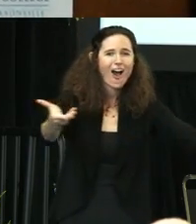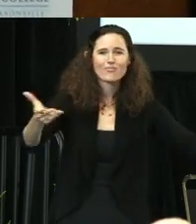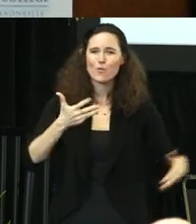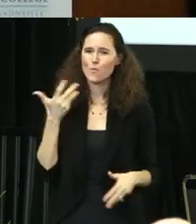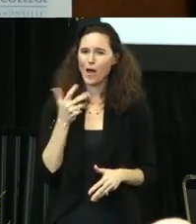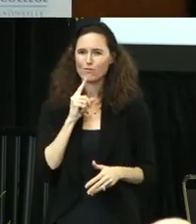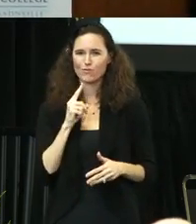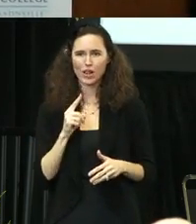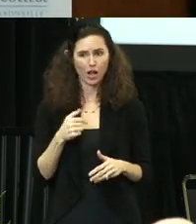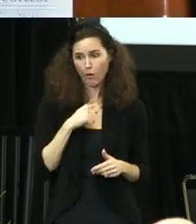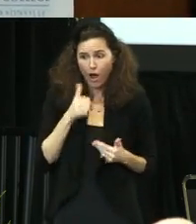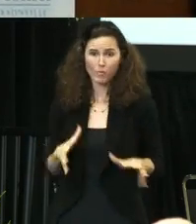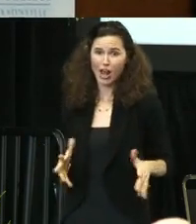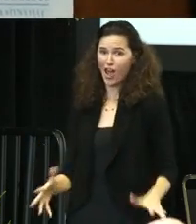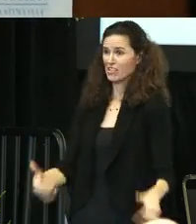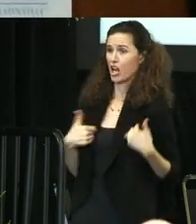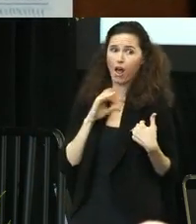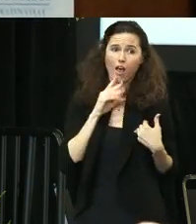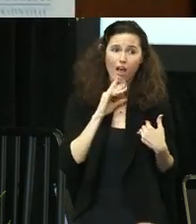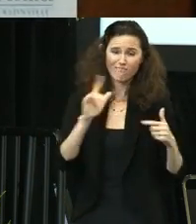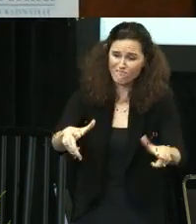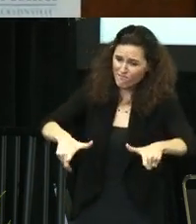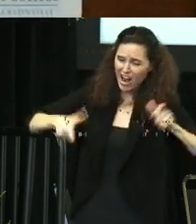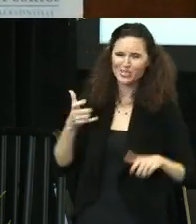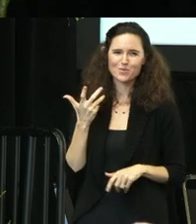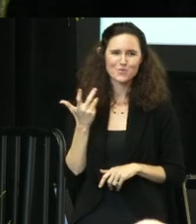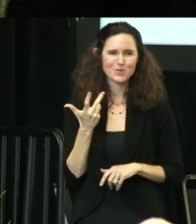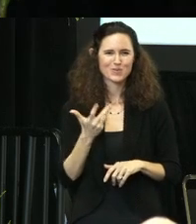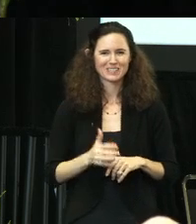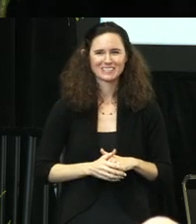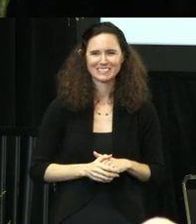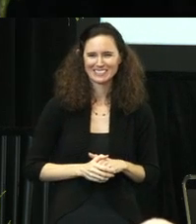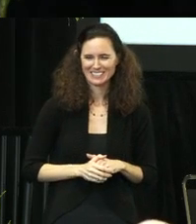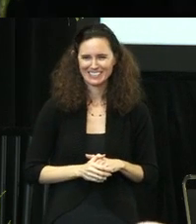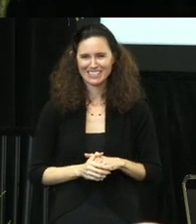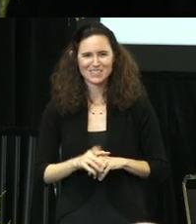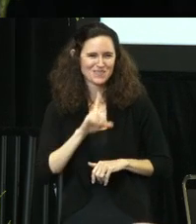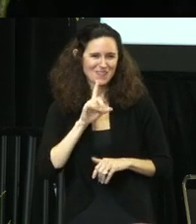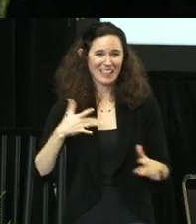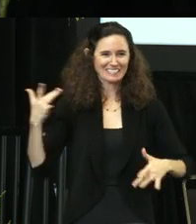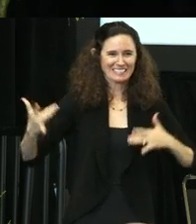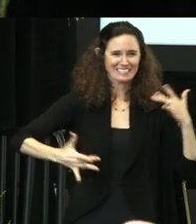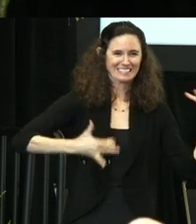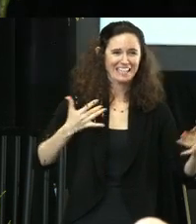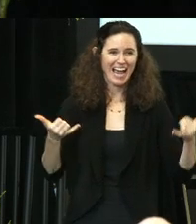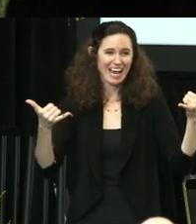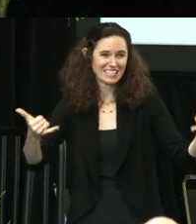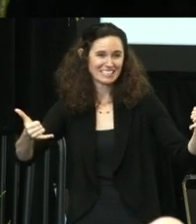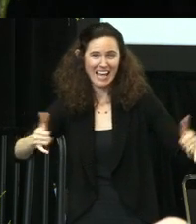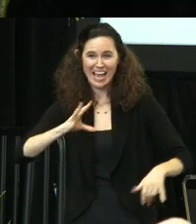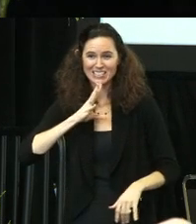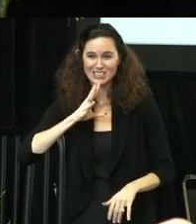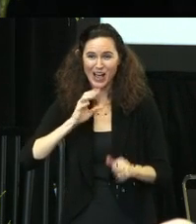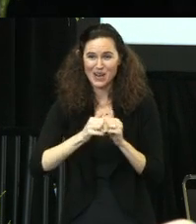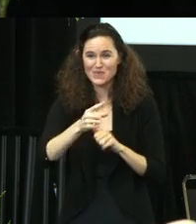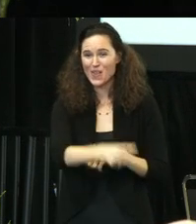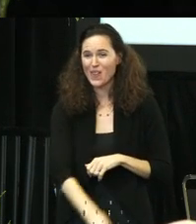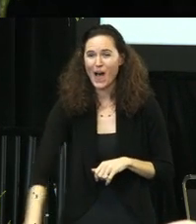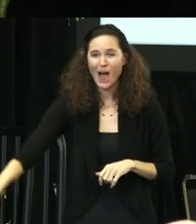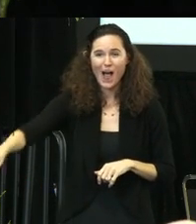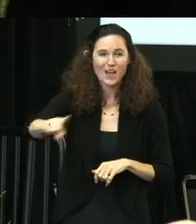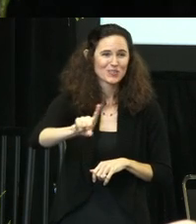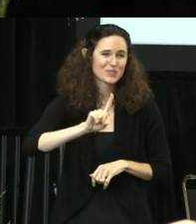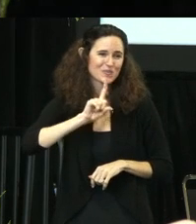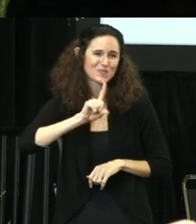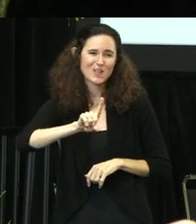I'm not nervous at all. Okay. We are actually really excited today to talk to you. We worked really,